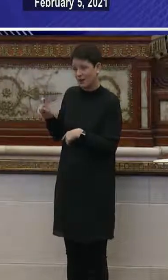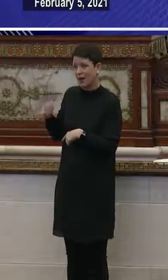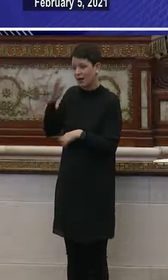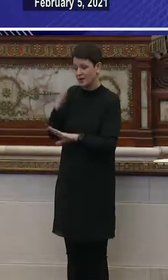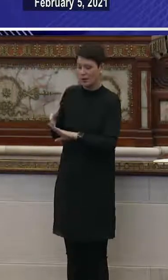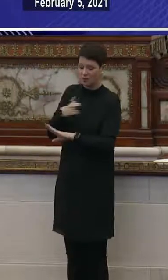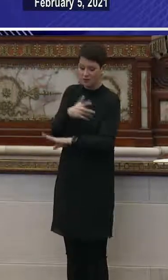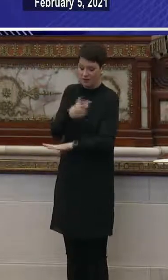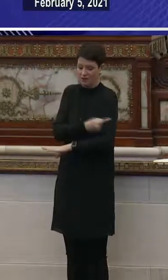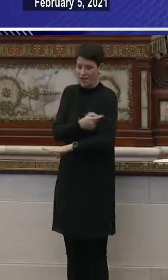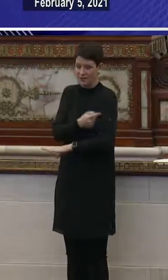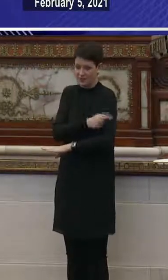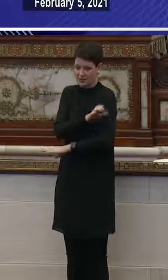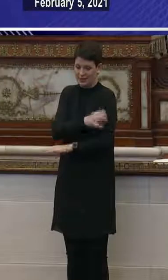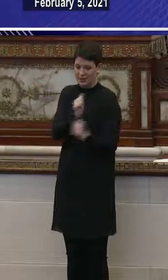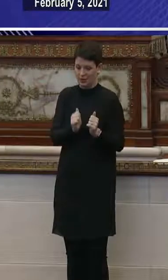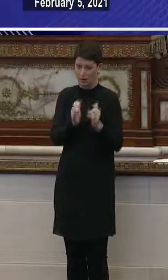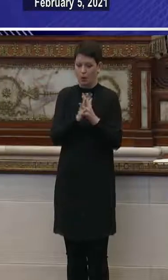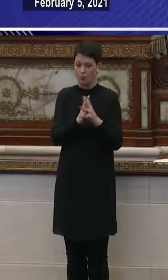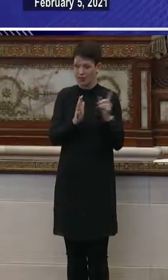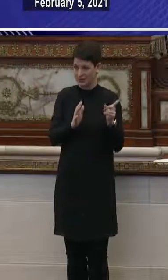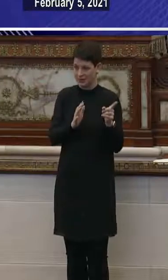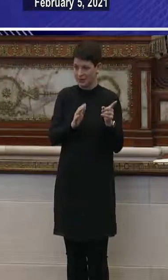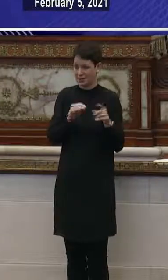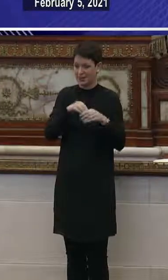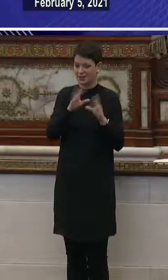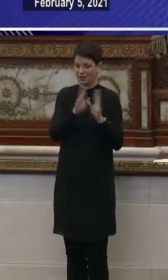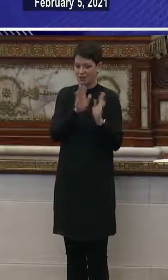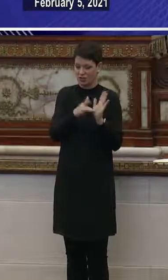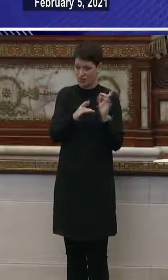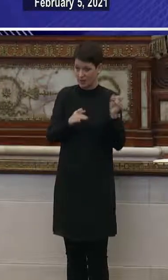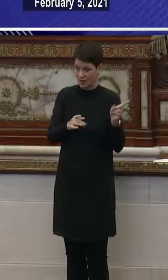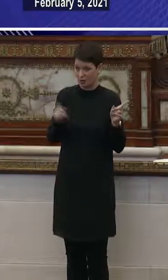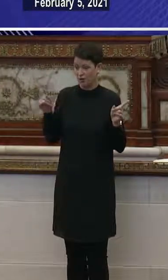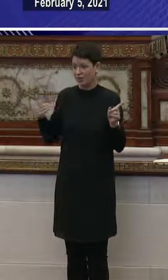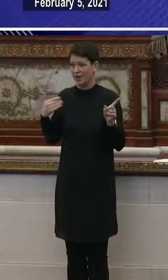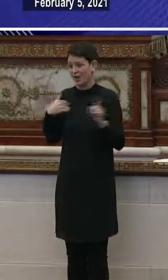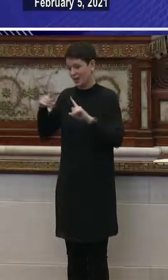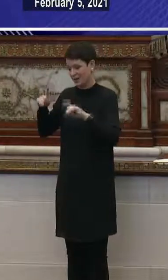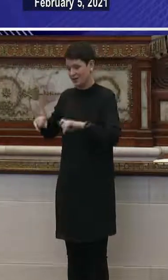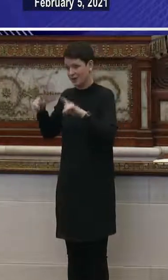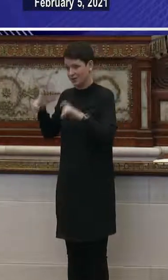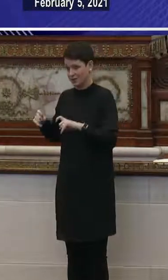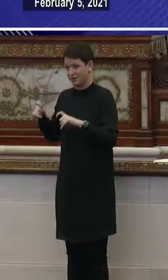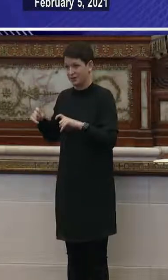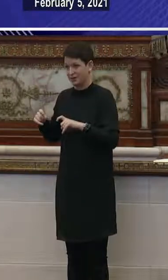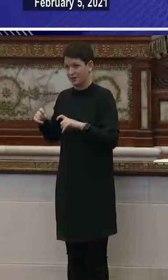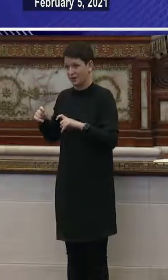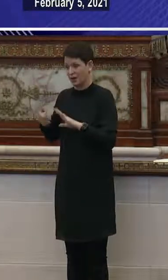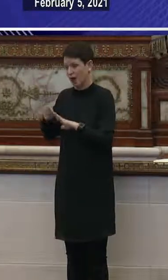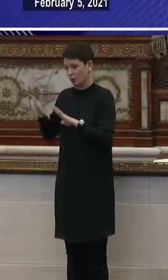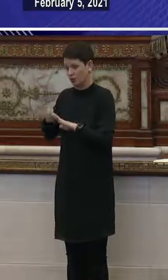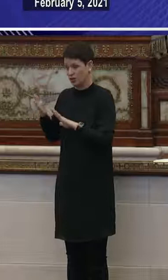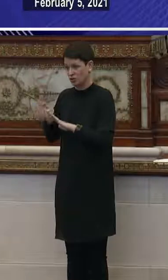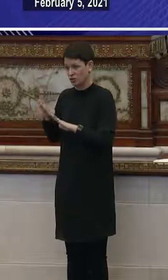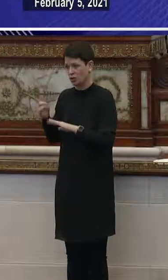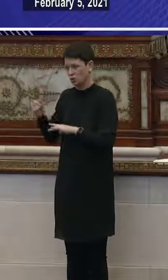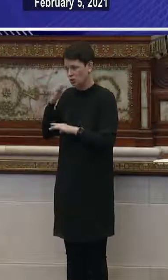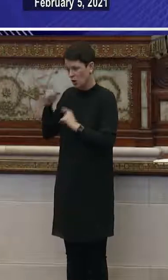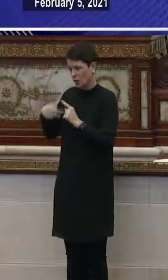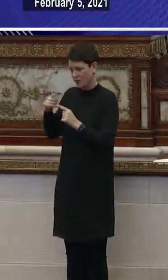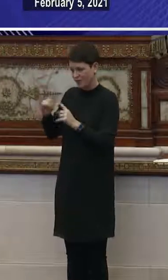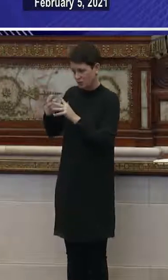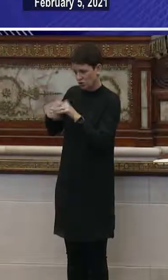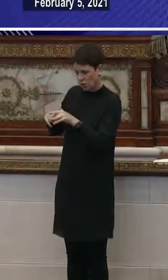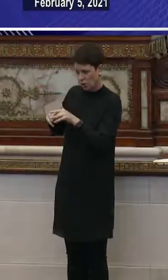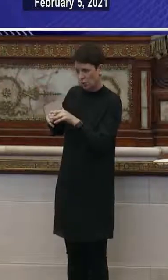the vaccine clinic opened up at the convention center, they had a testing operation going. Do you know when that started